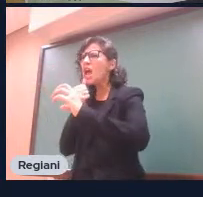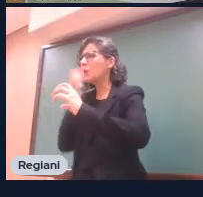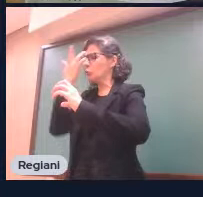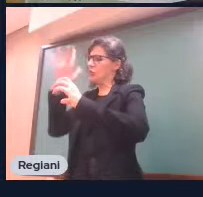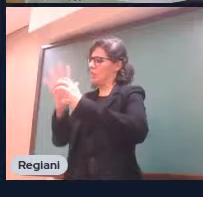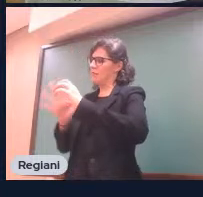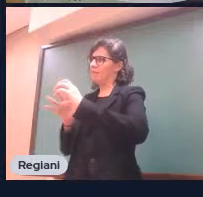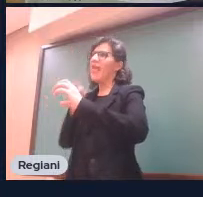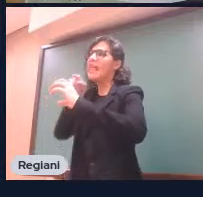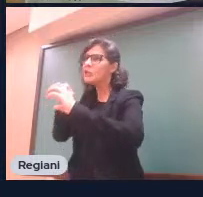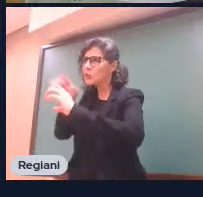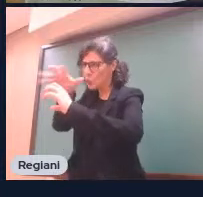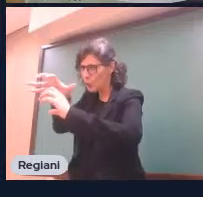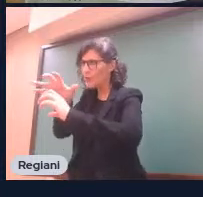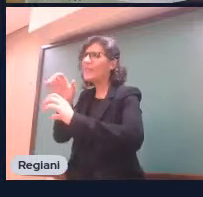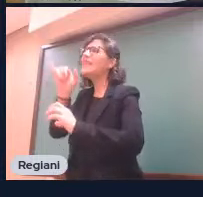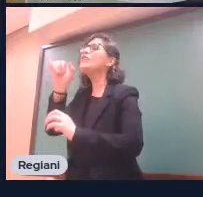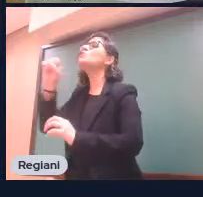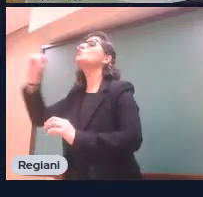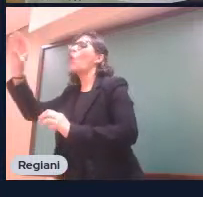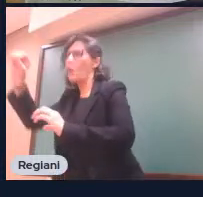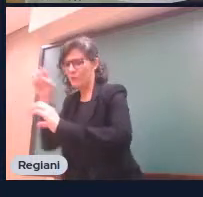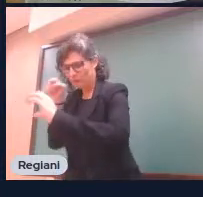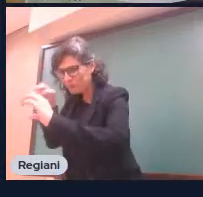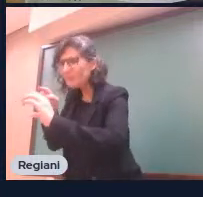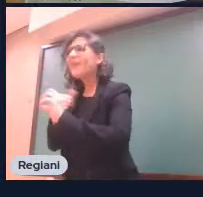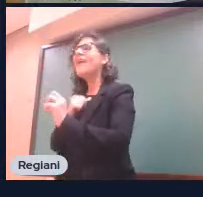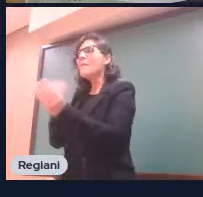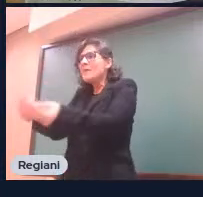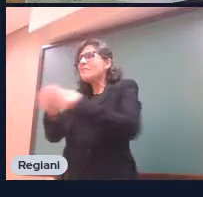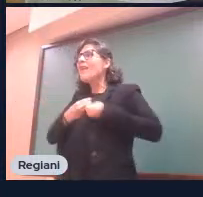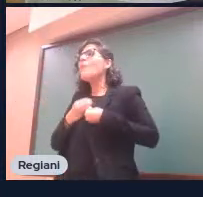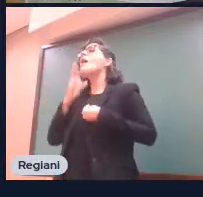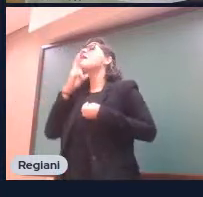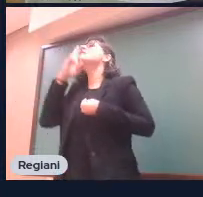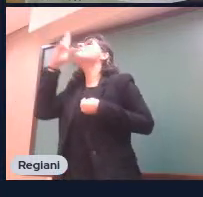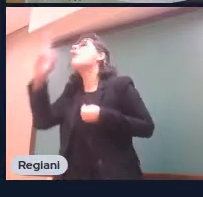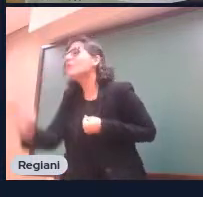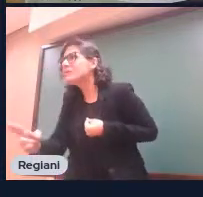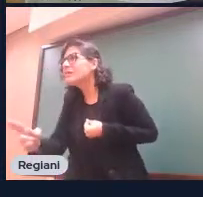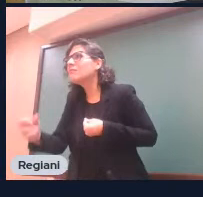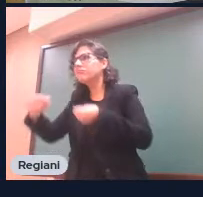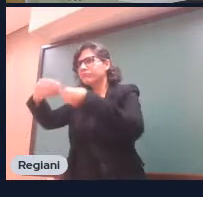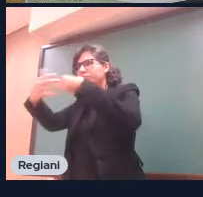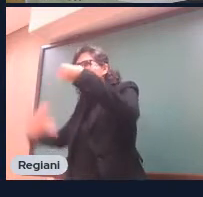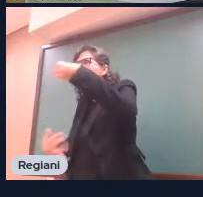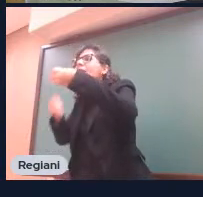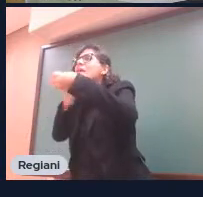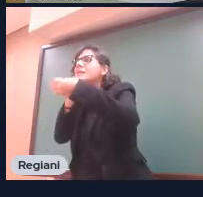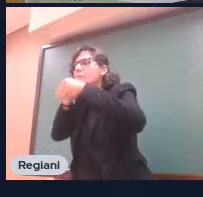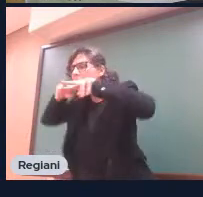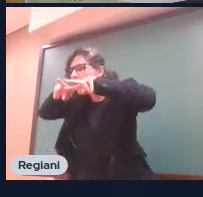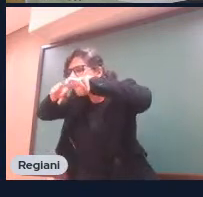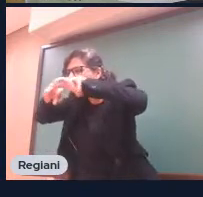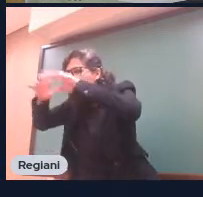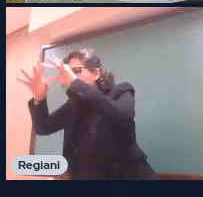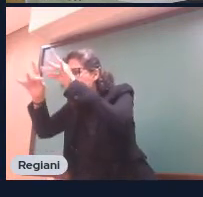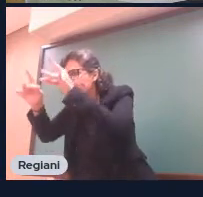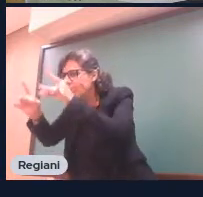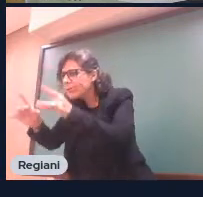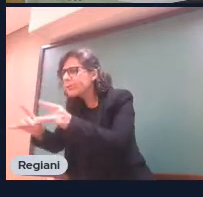is able to give me a good dictionary example. And then I looked at it more carefully and I